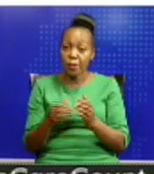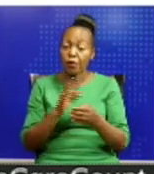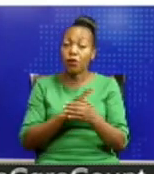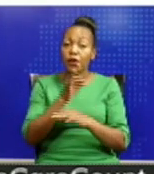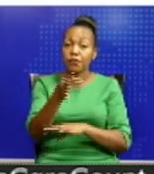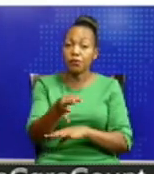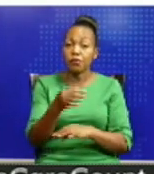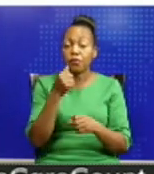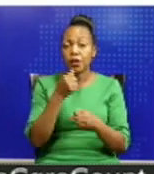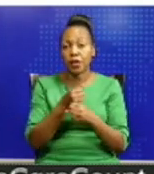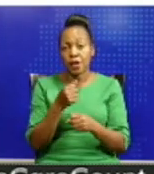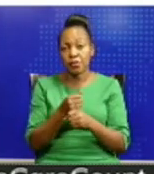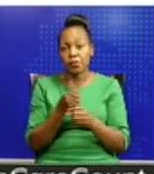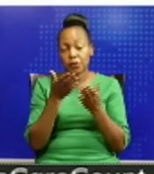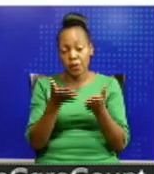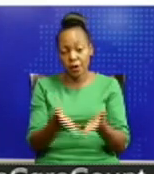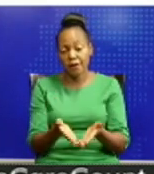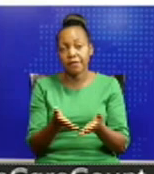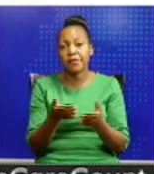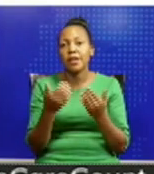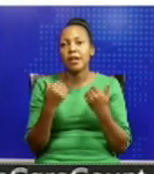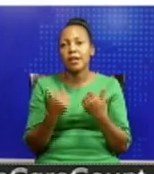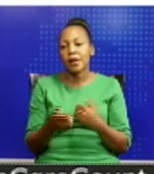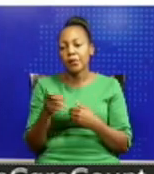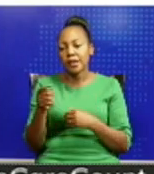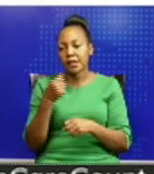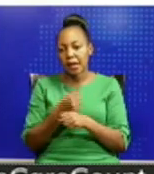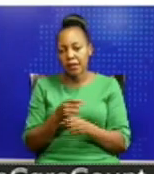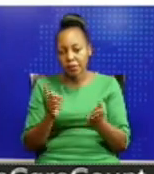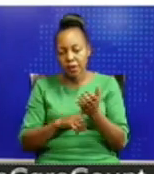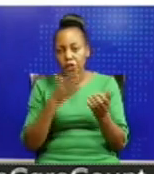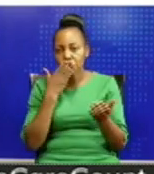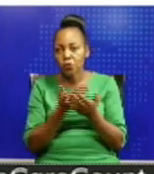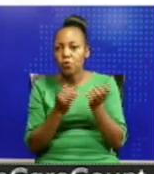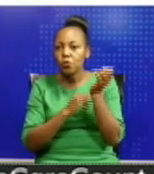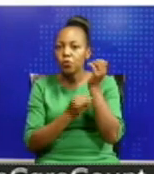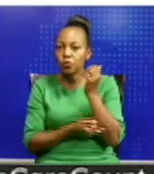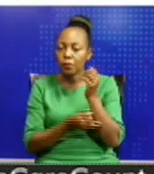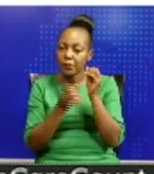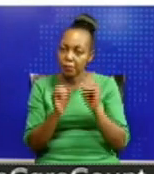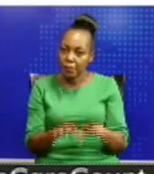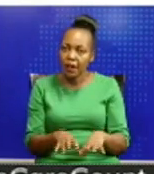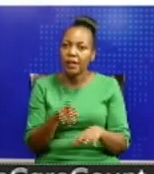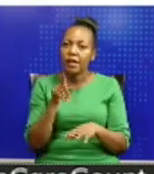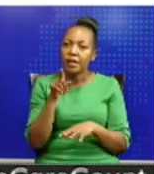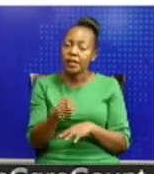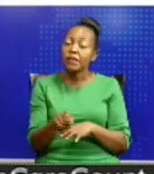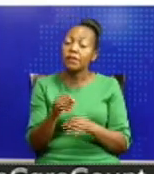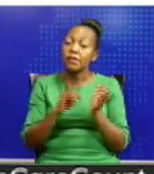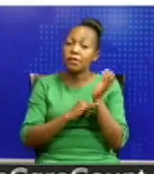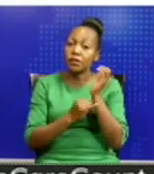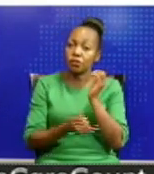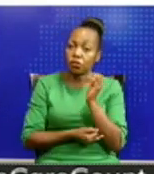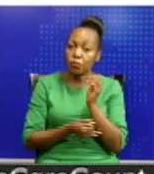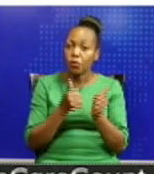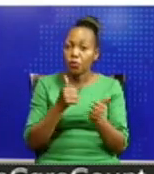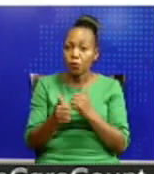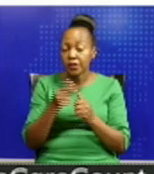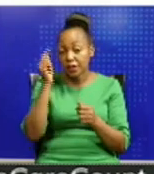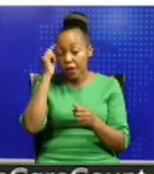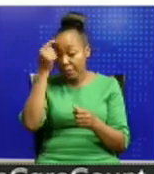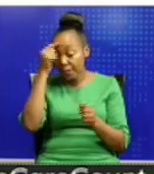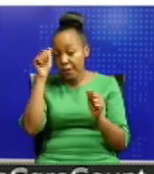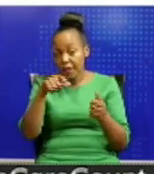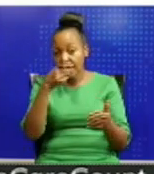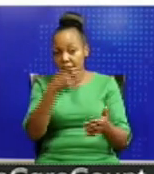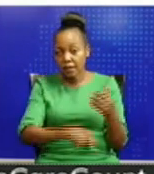future that they will have, including the job. So they will not have a good job. And this is actually a job that the government would have taxed and